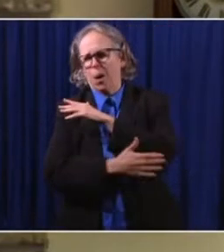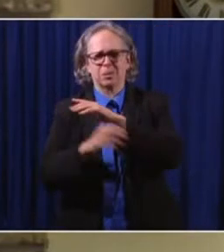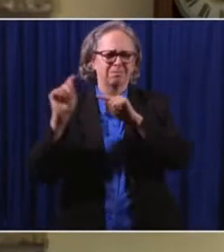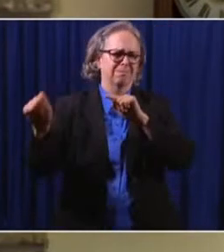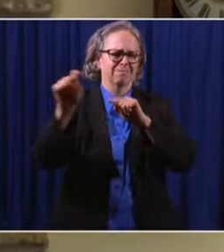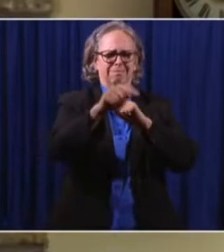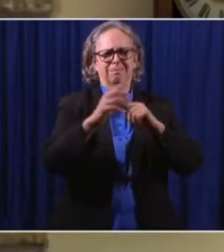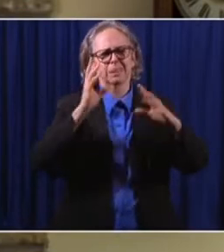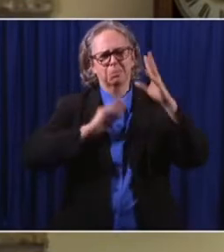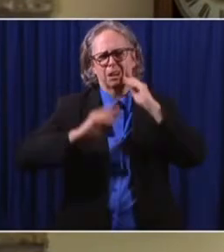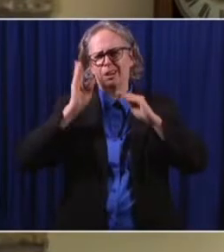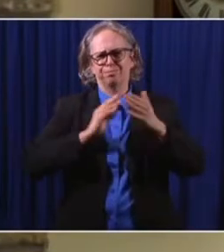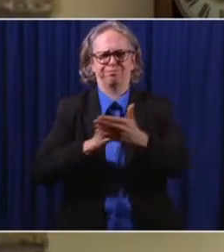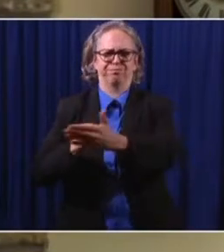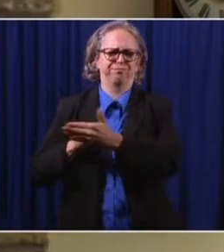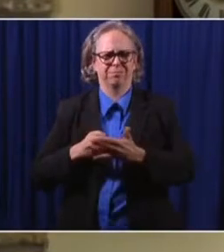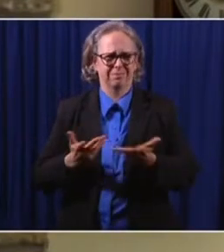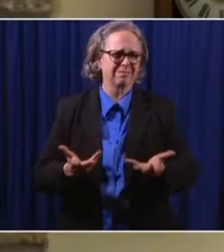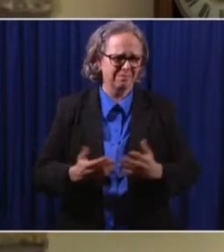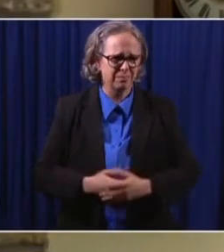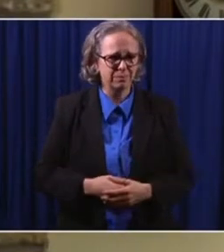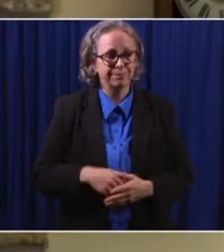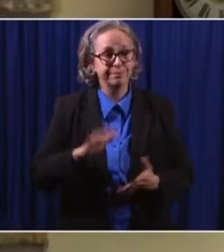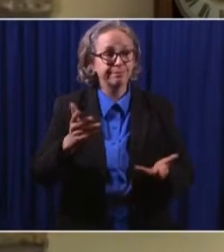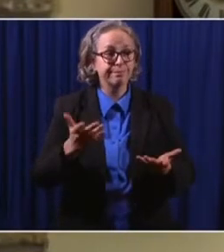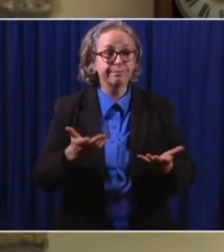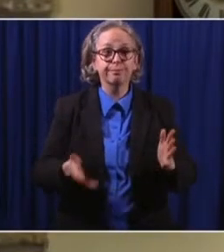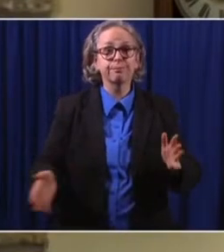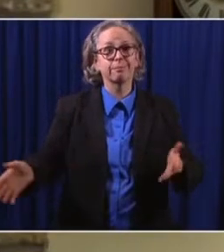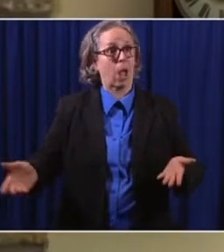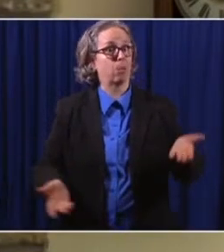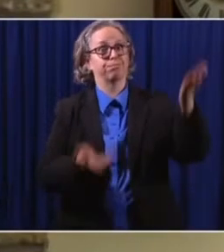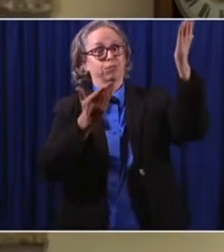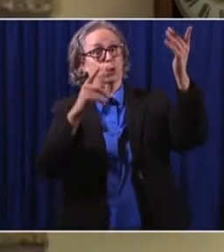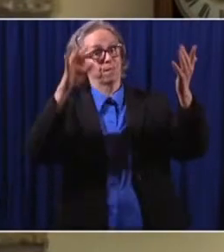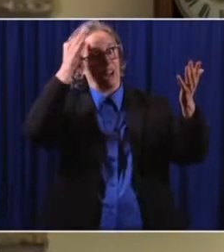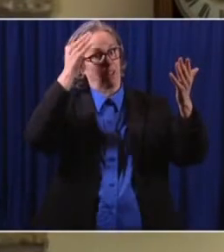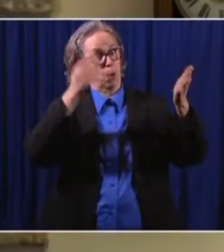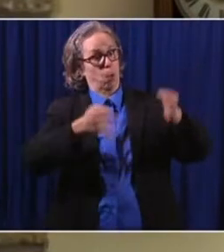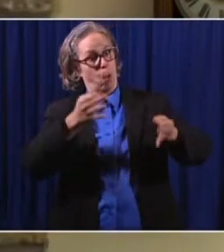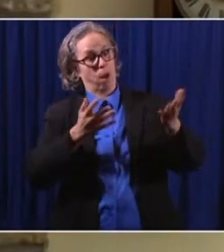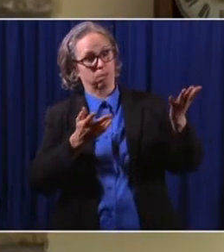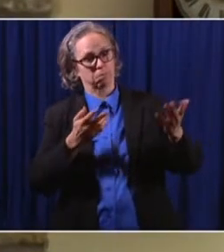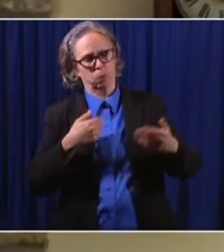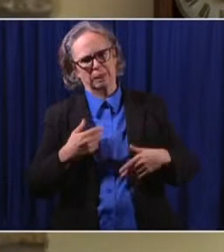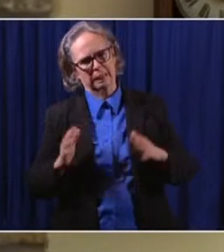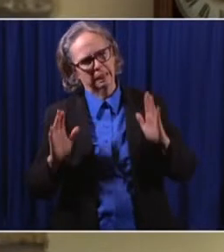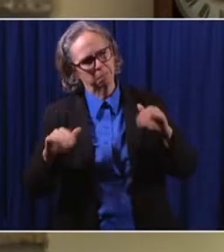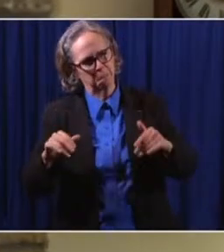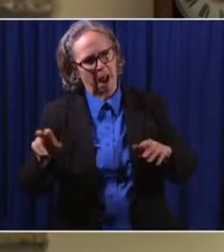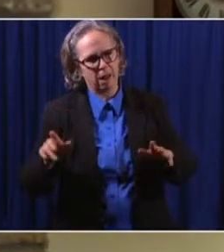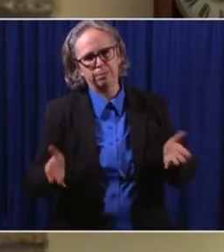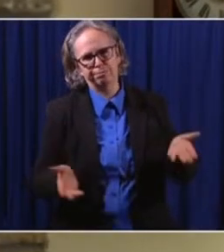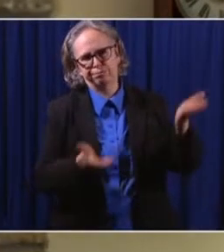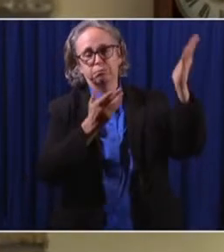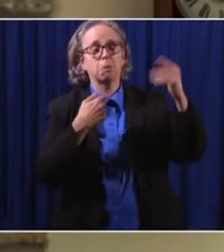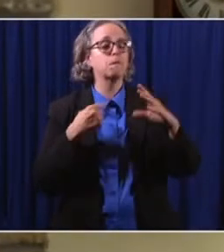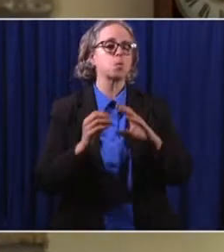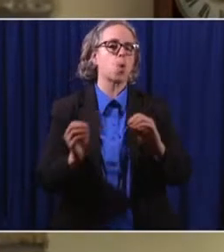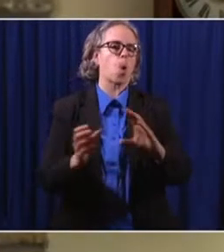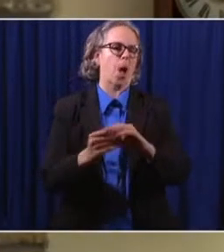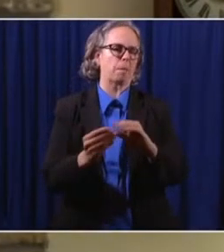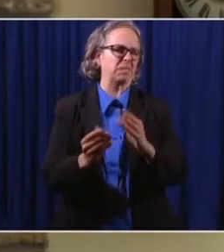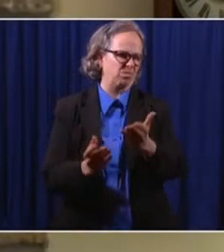and going into federal court, I suppose, is something that we would have expected. So no, I don't have any comment about it. I mean, we're doing